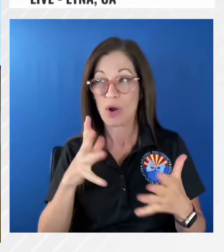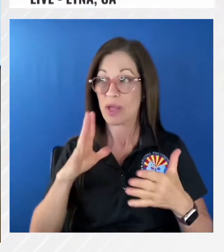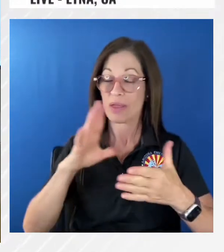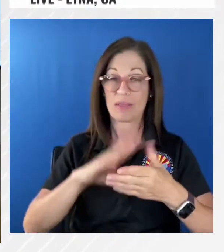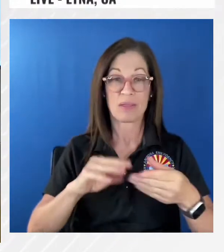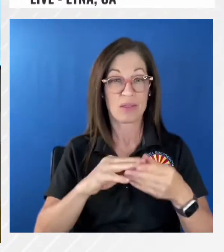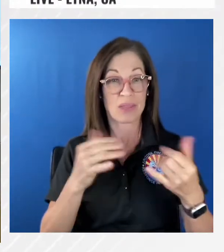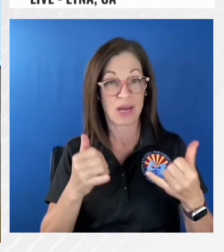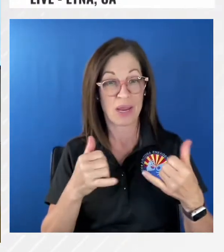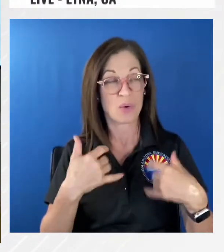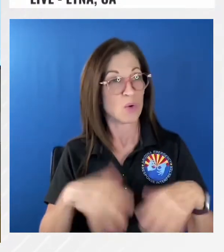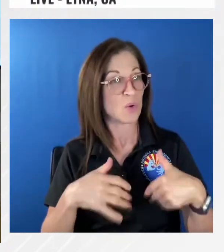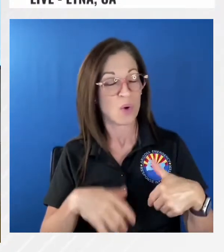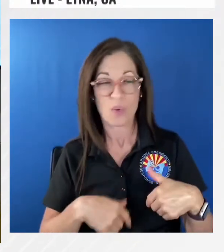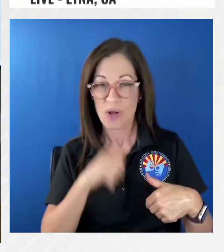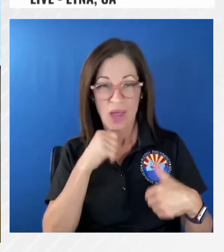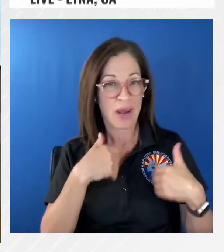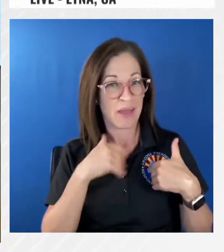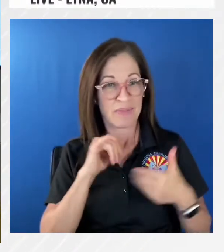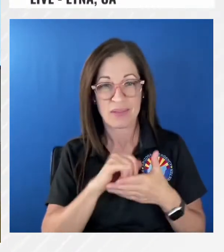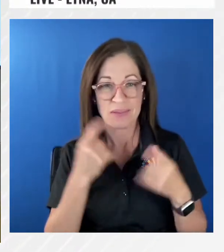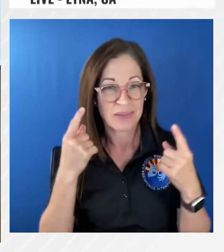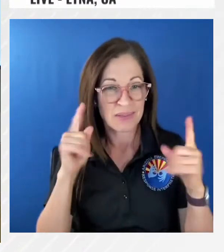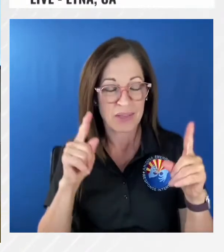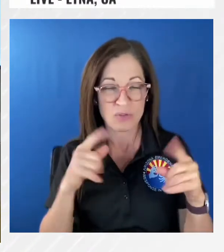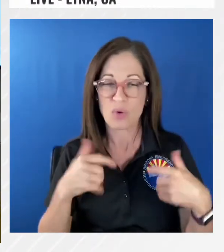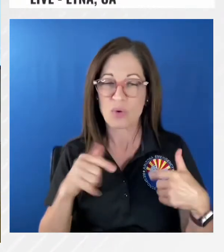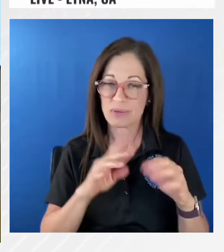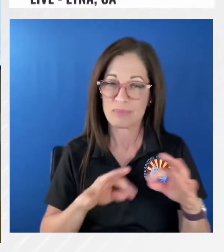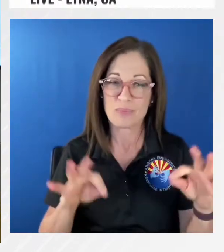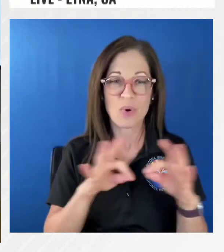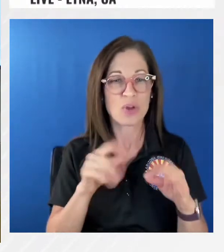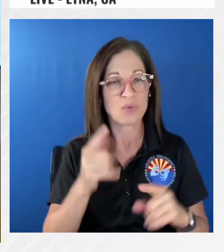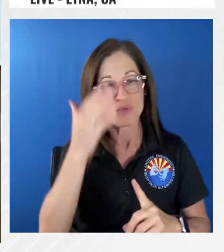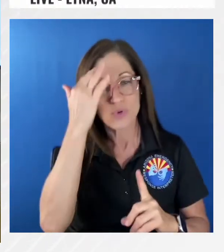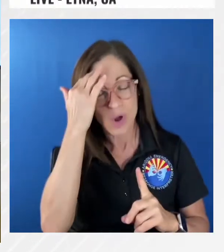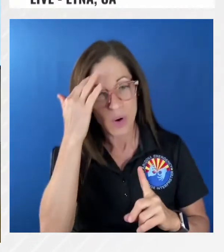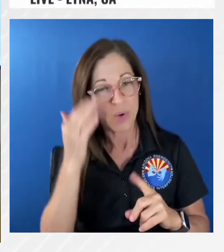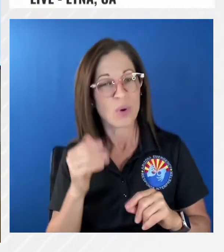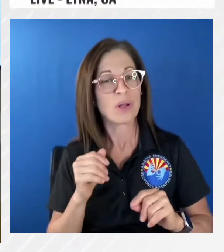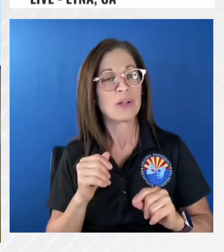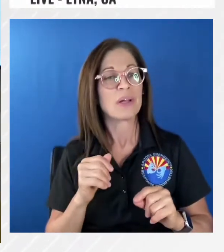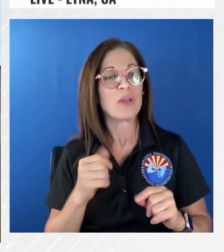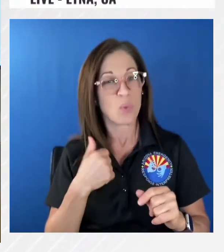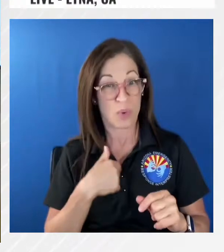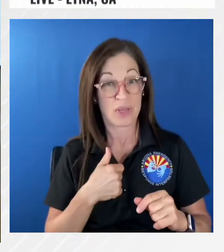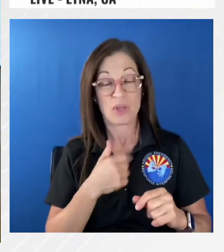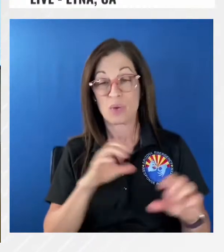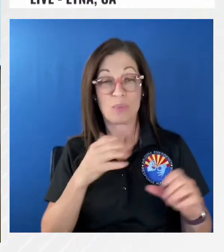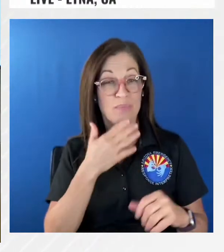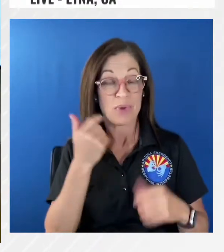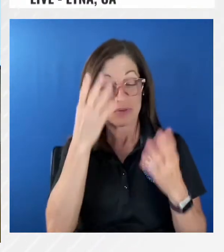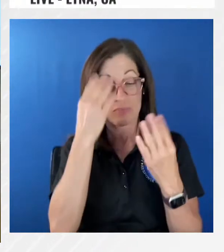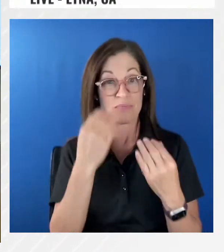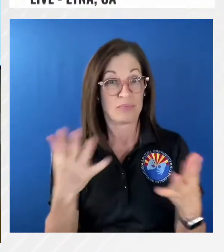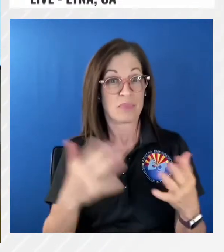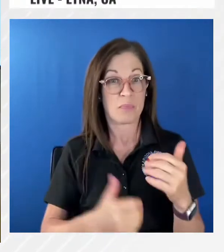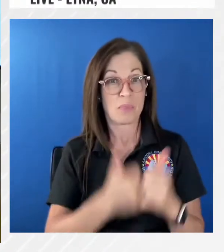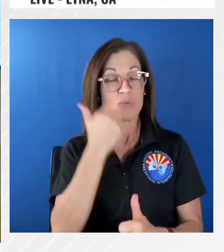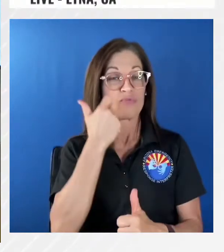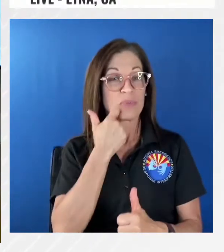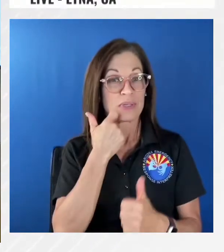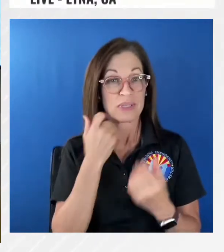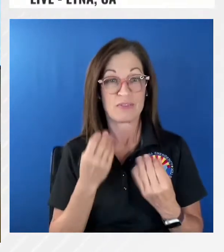where we are. It is important for you as the public that you're informed. We do our best to give you the most current and up-to-date